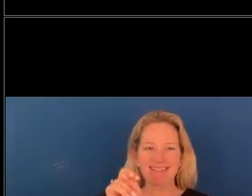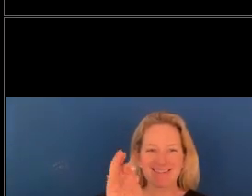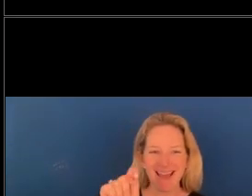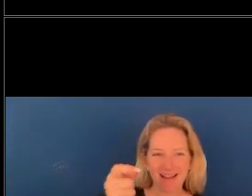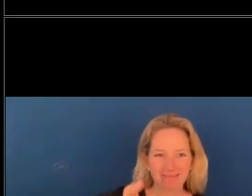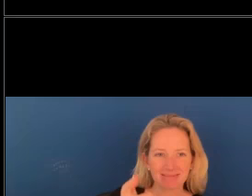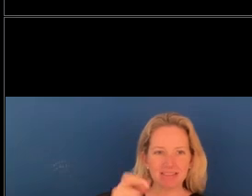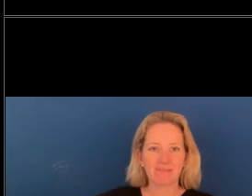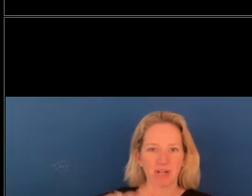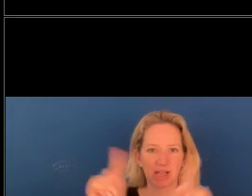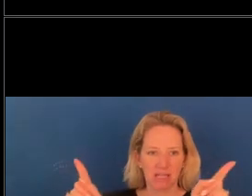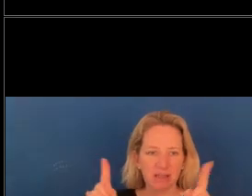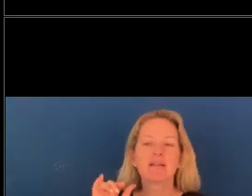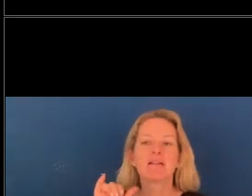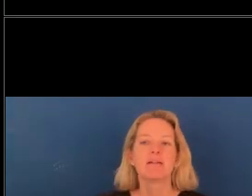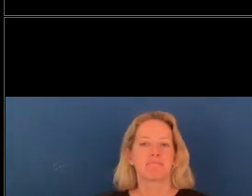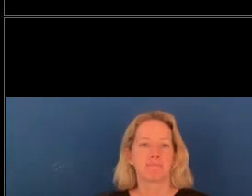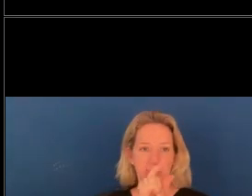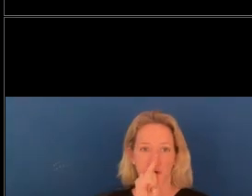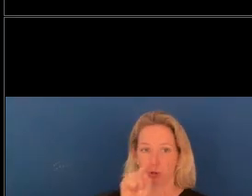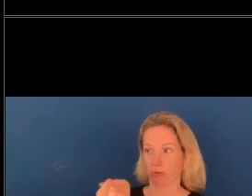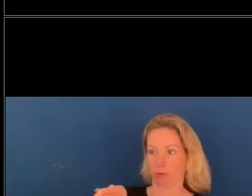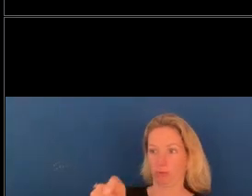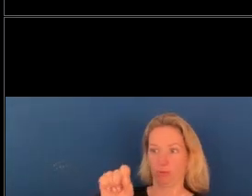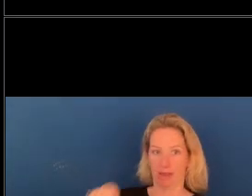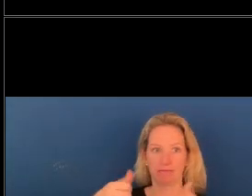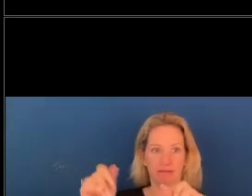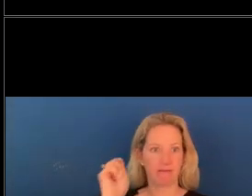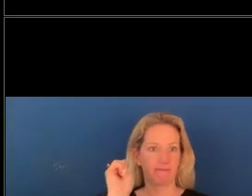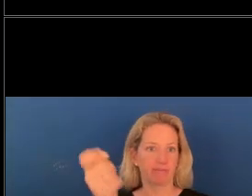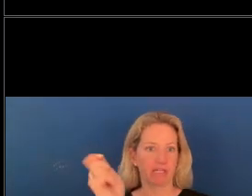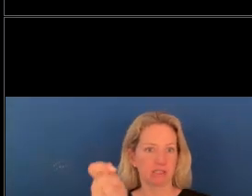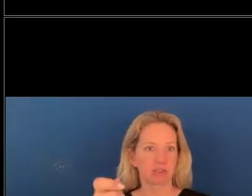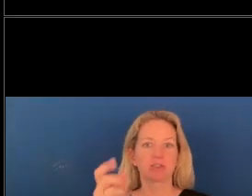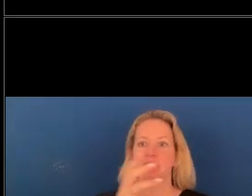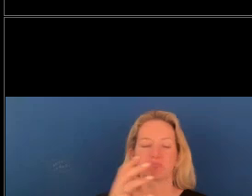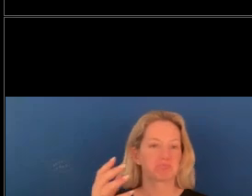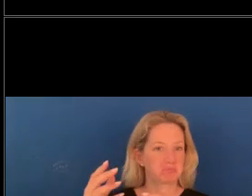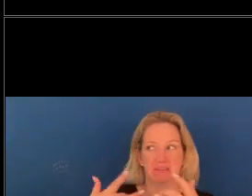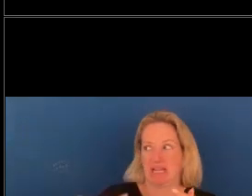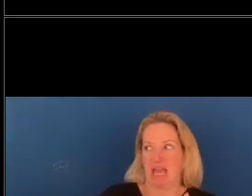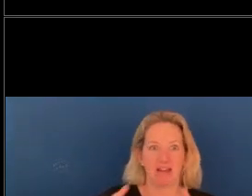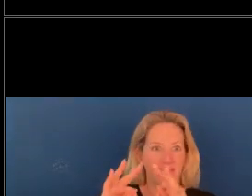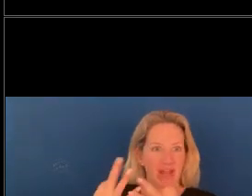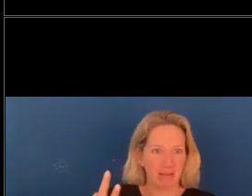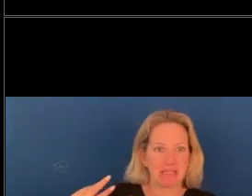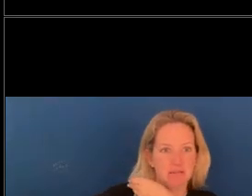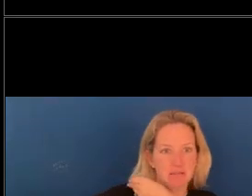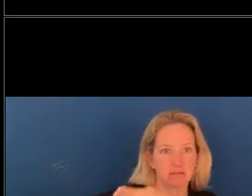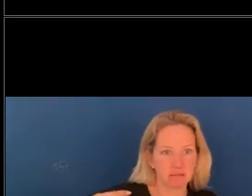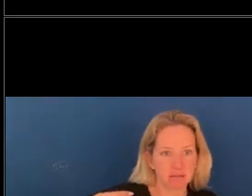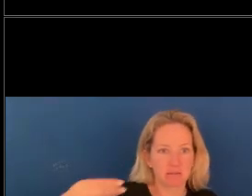work and continue to earn a living as a fisherman, as usually generation after generation in your family